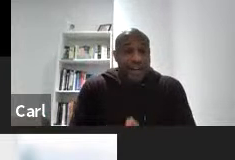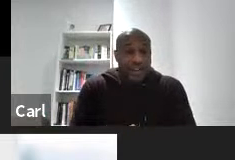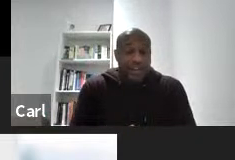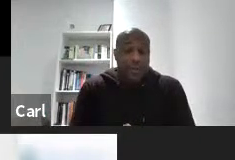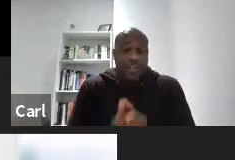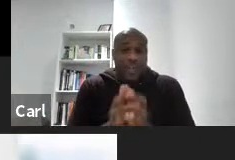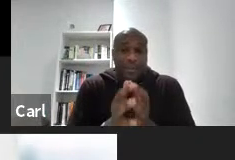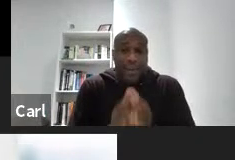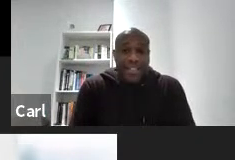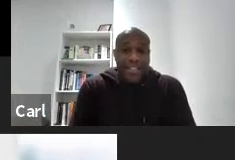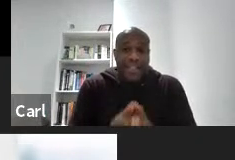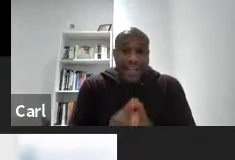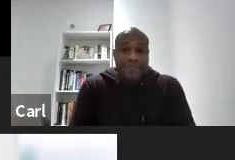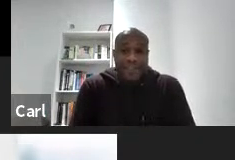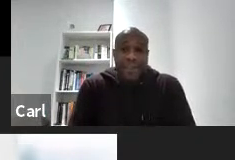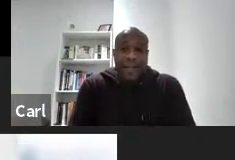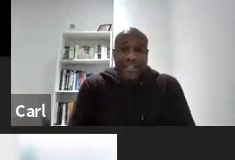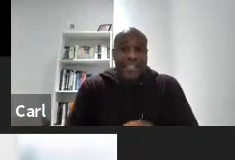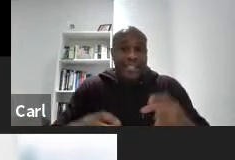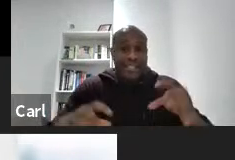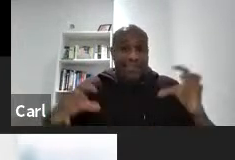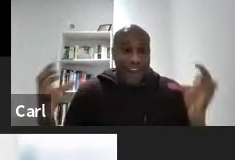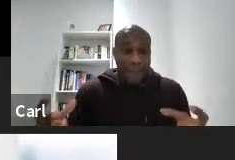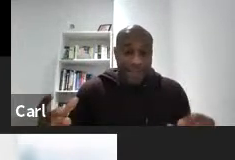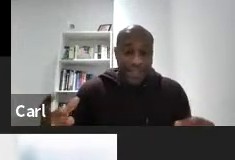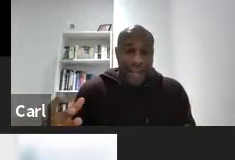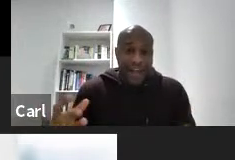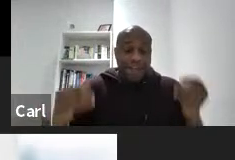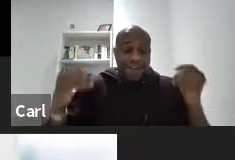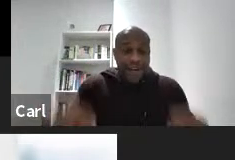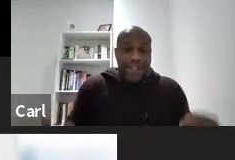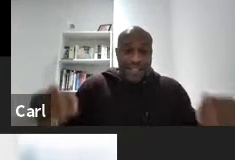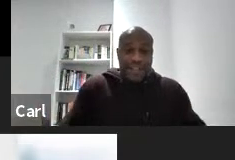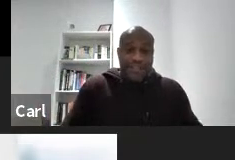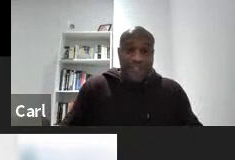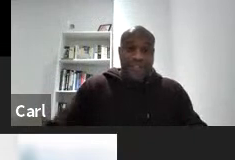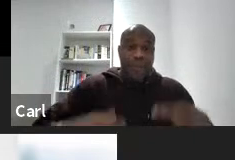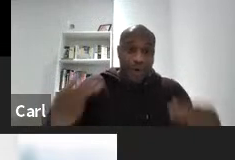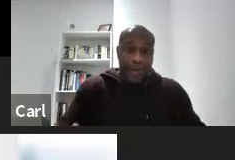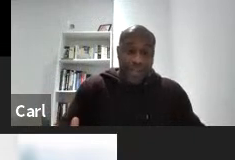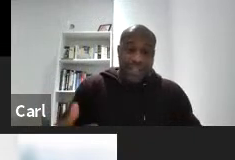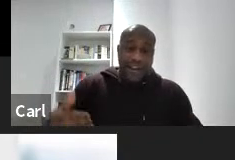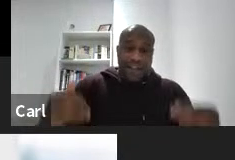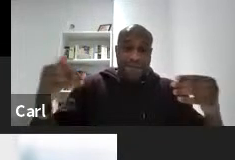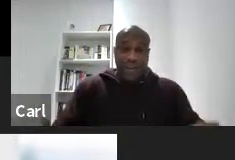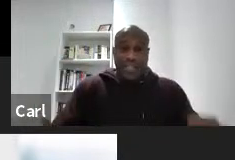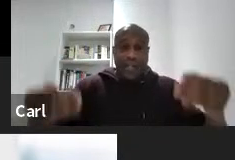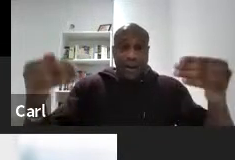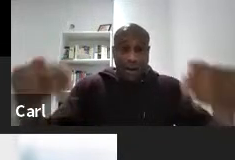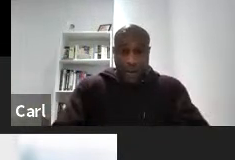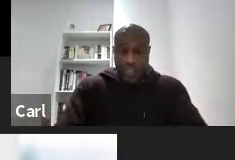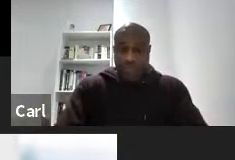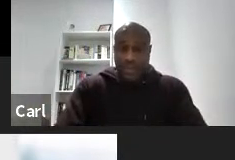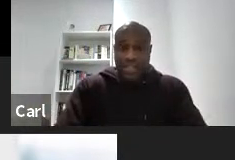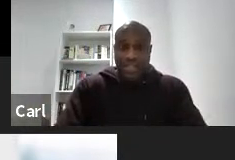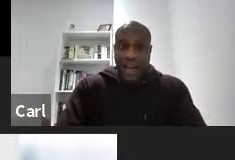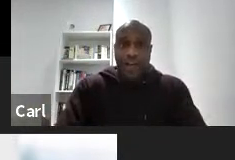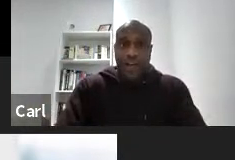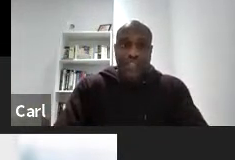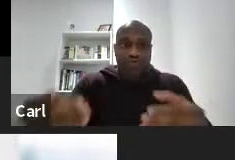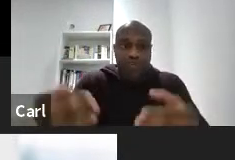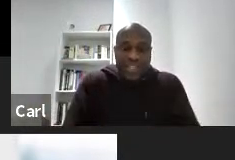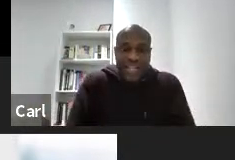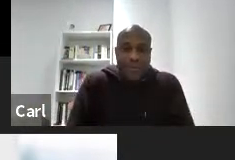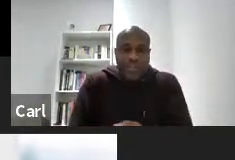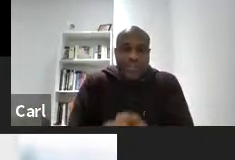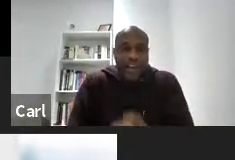a startup which can basically give you the ability to experiment, find something that works, find customers that are